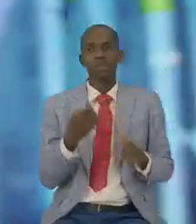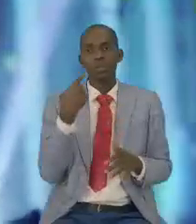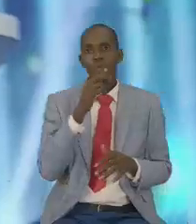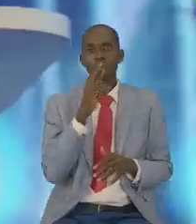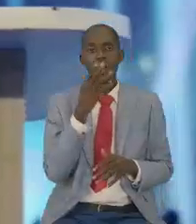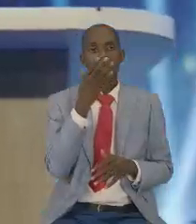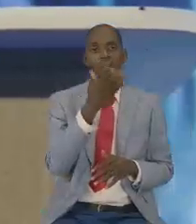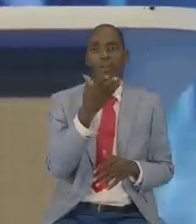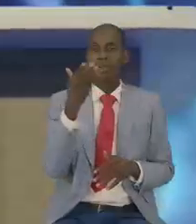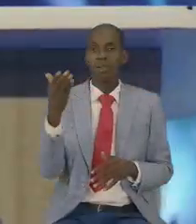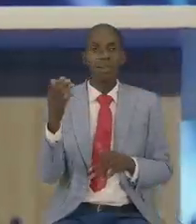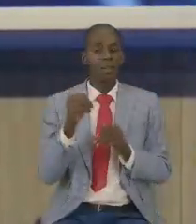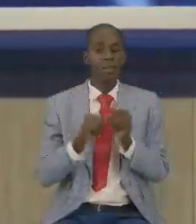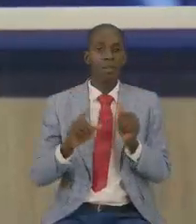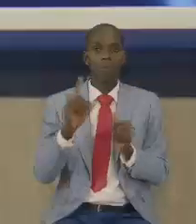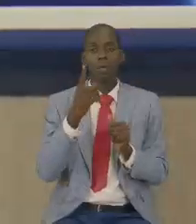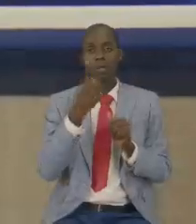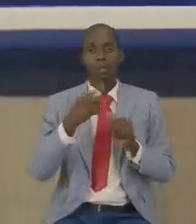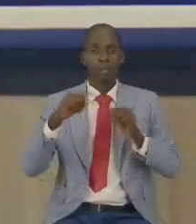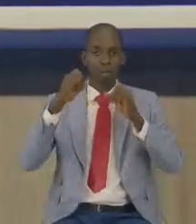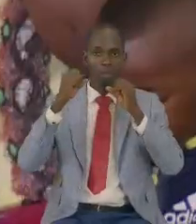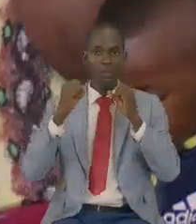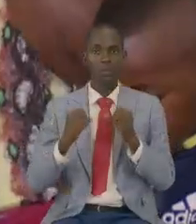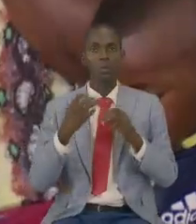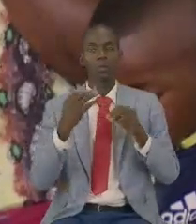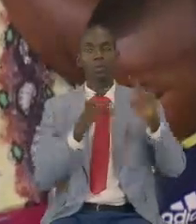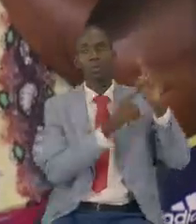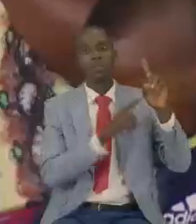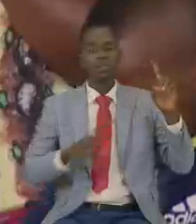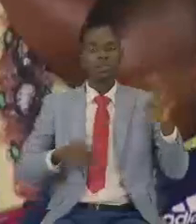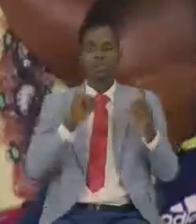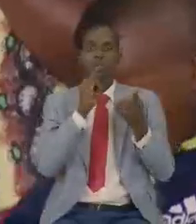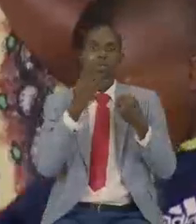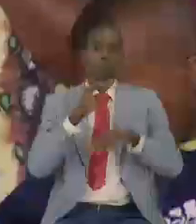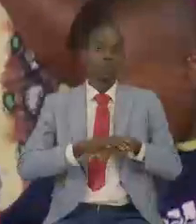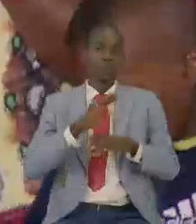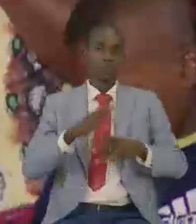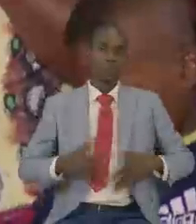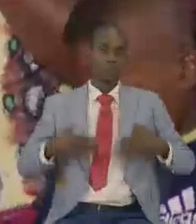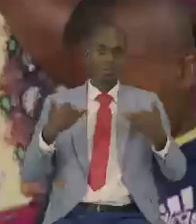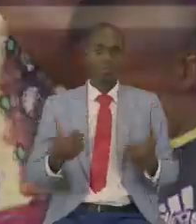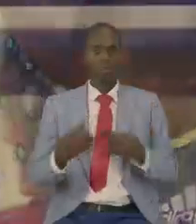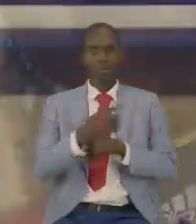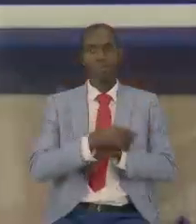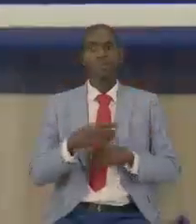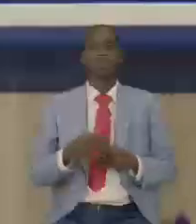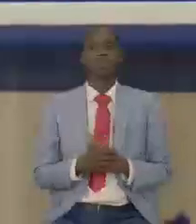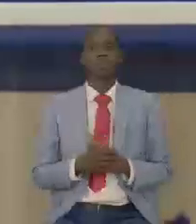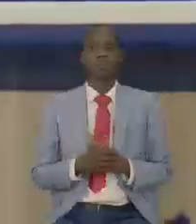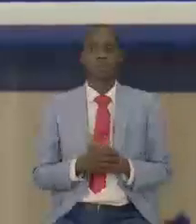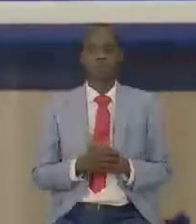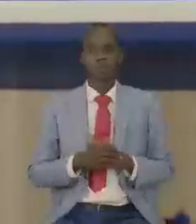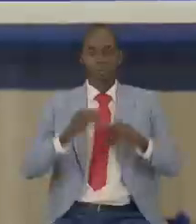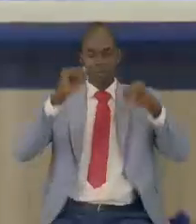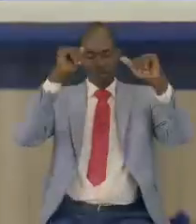of the Lord is coming upon your life today. Father, we thank you today and bless